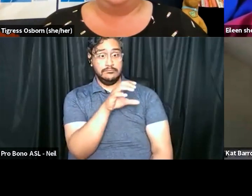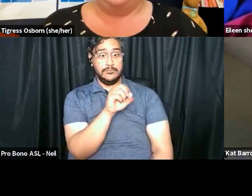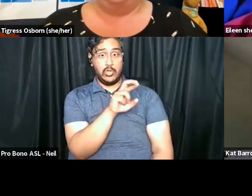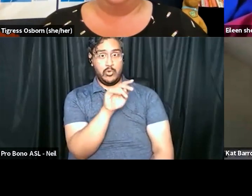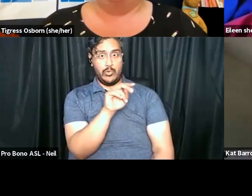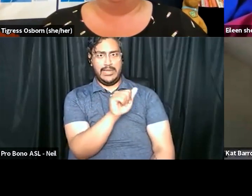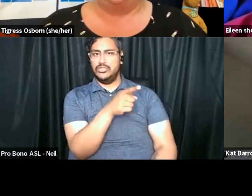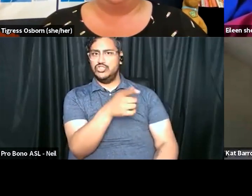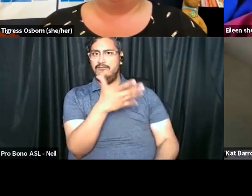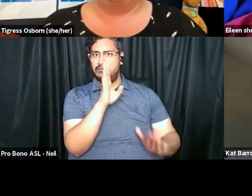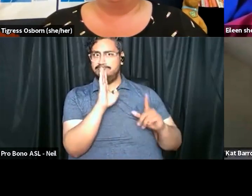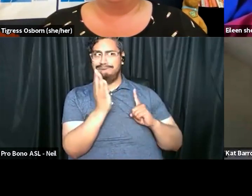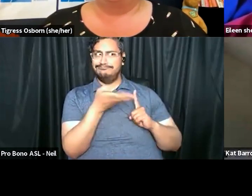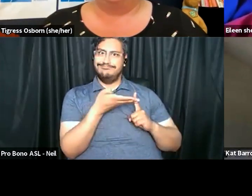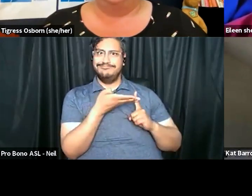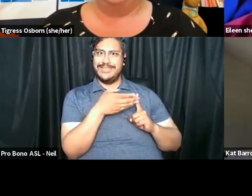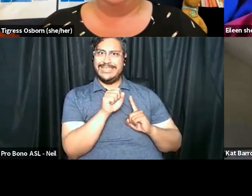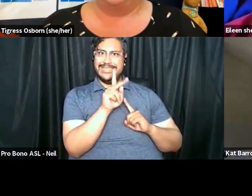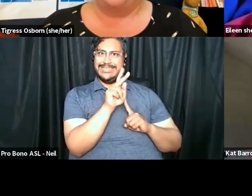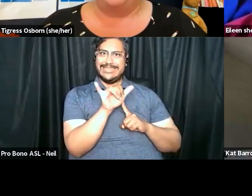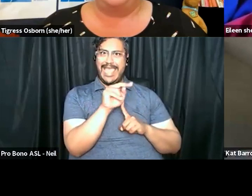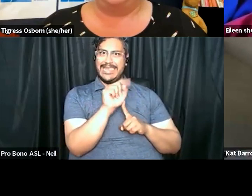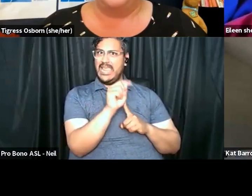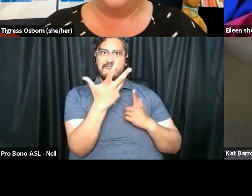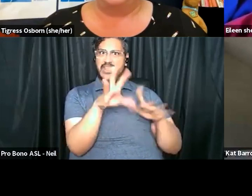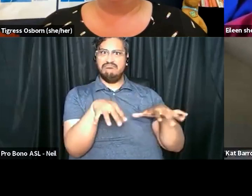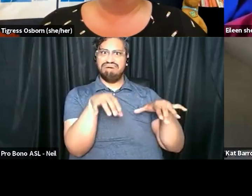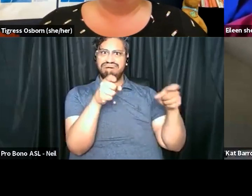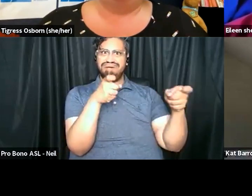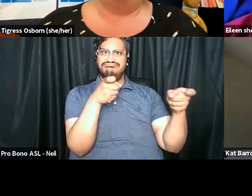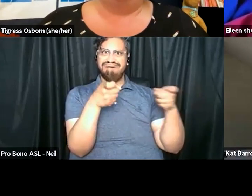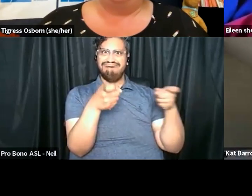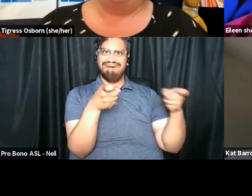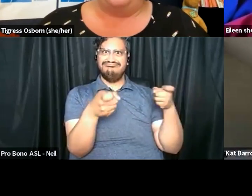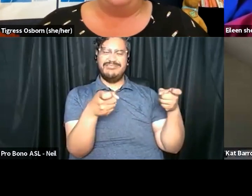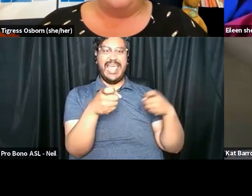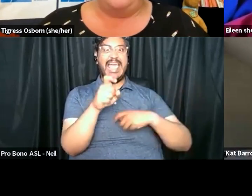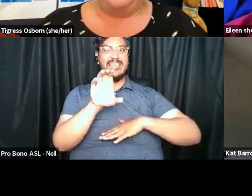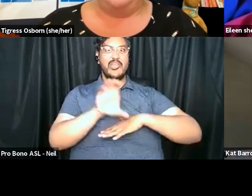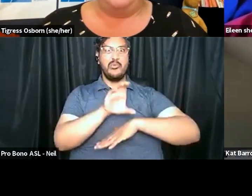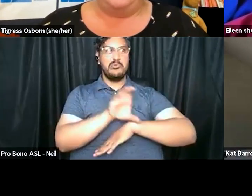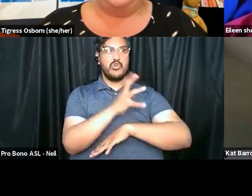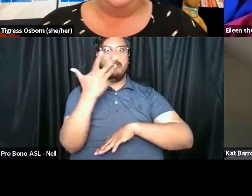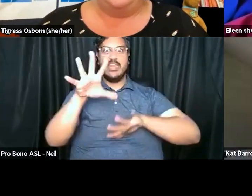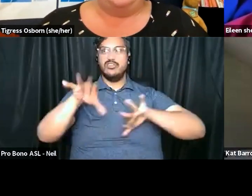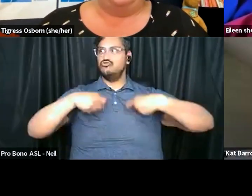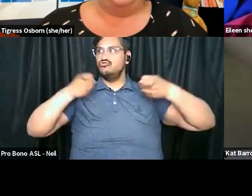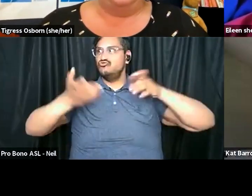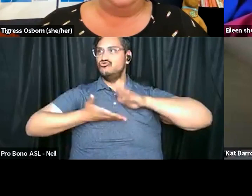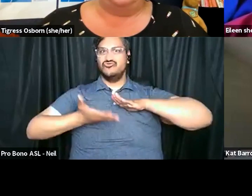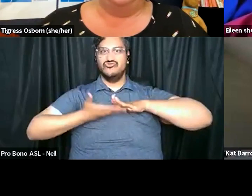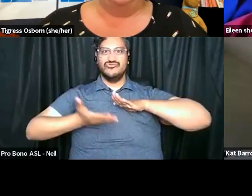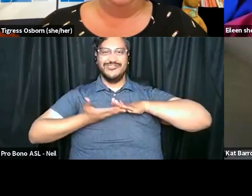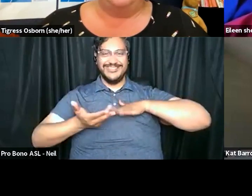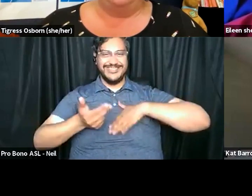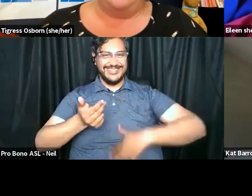convinced that Skynet has already taken over the world and the computers are already in charge. But more about Karina.